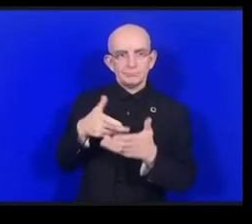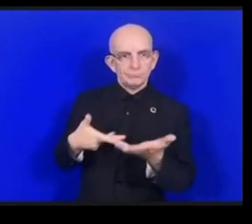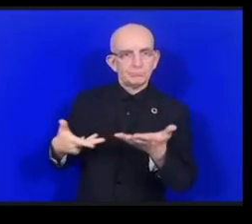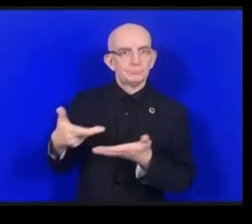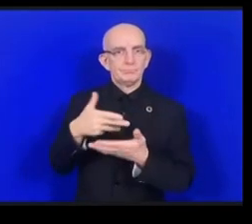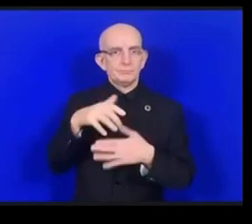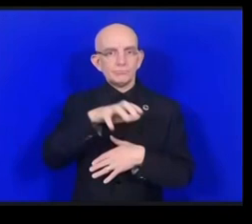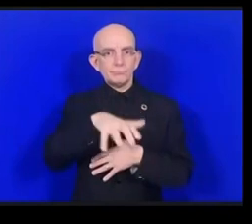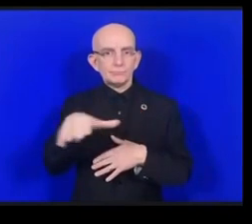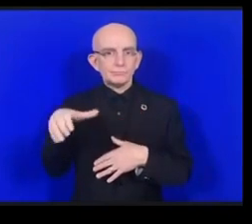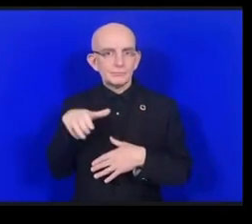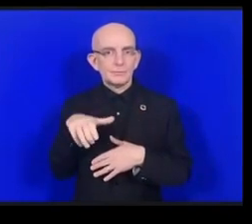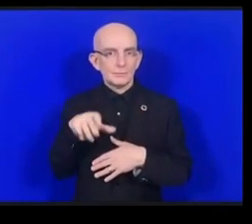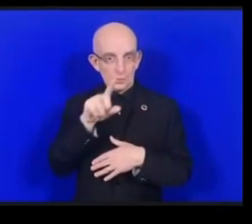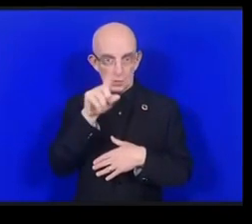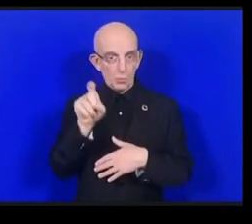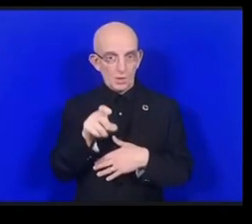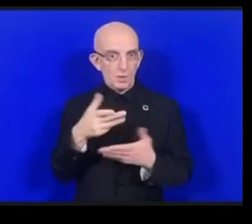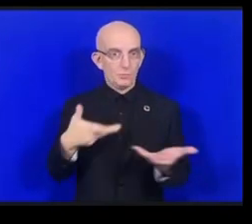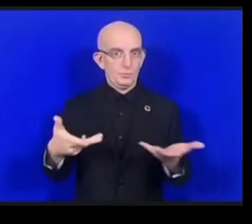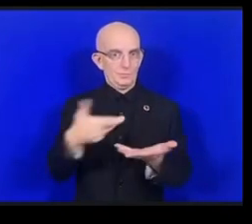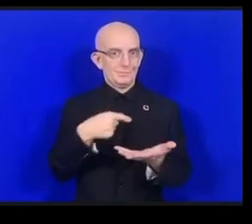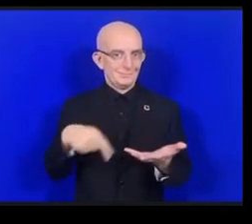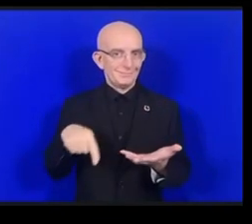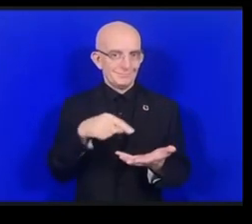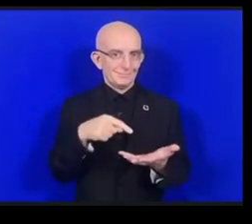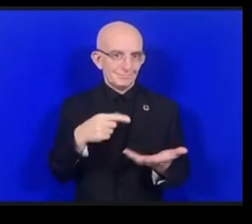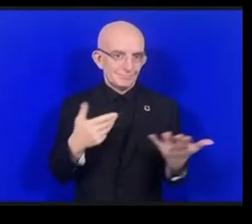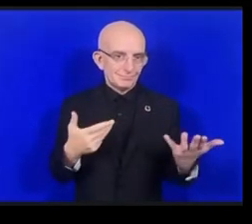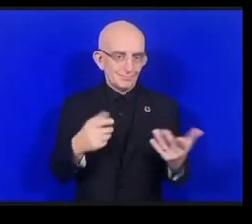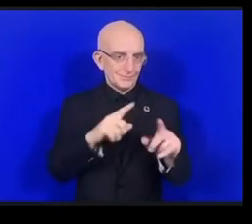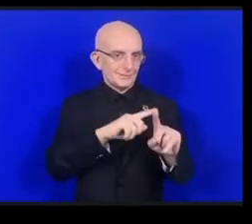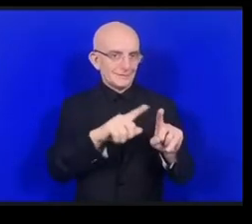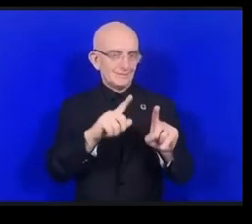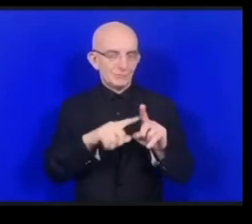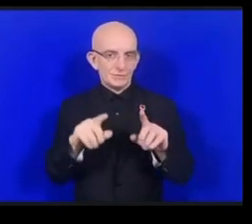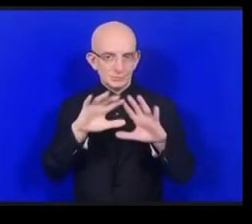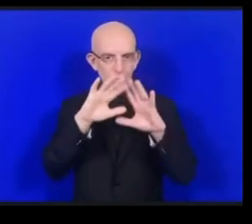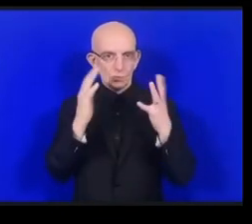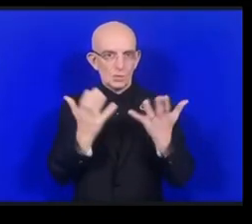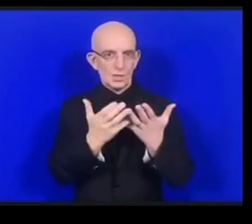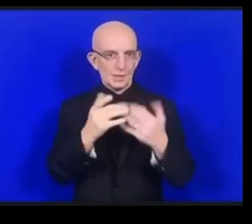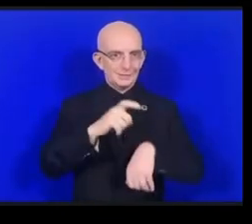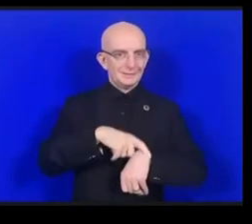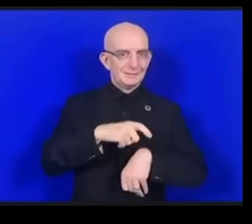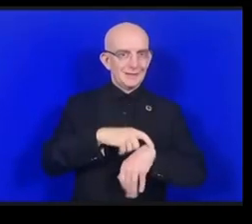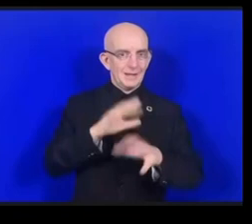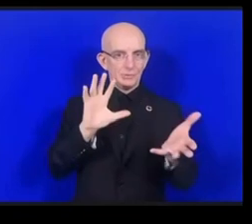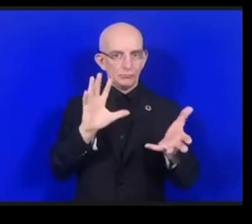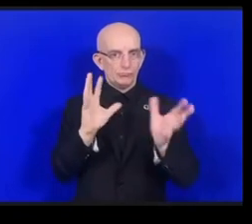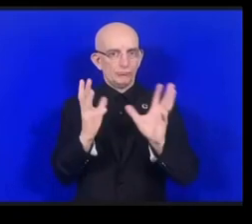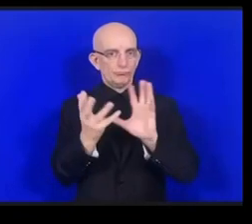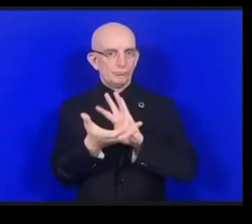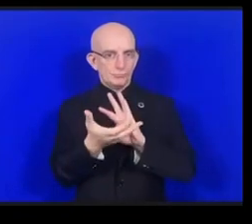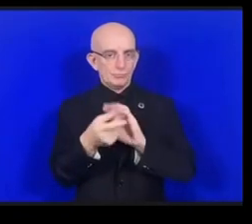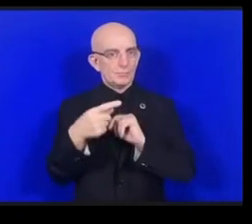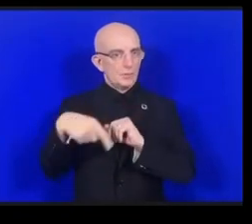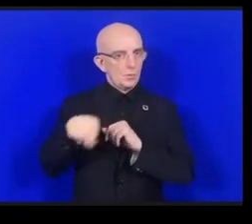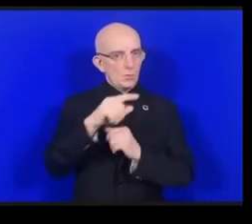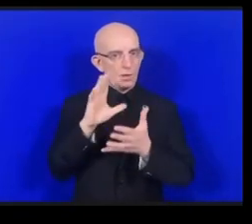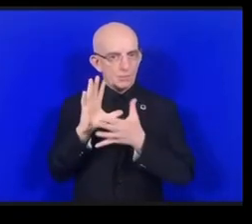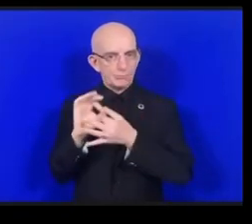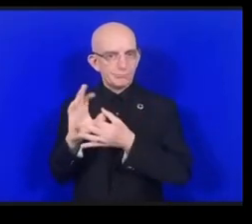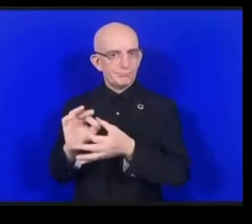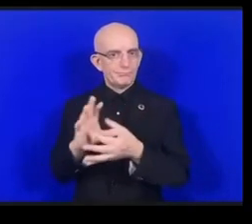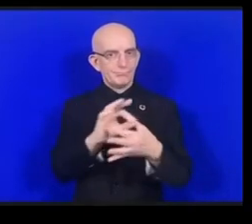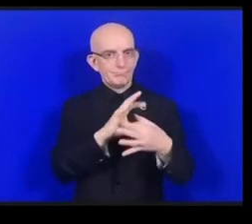kongu so uh internet and when they are not no longer affordable to pay for